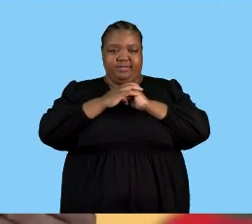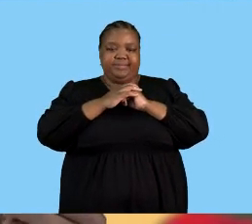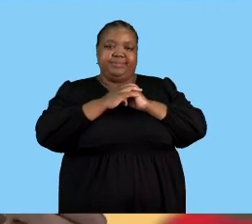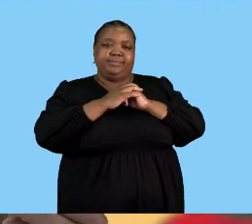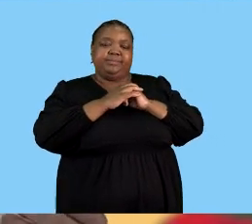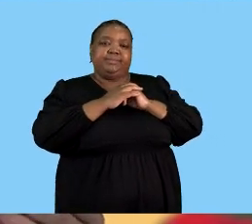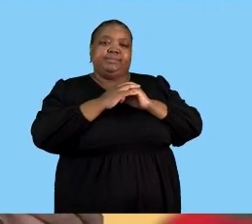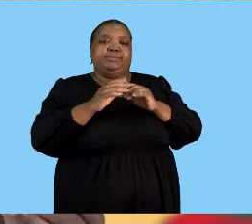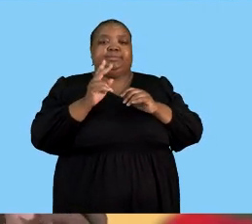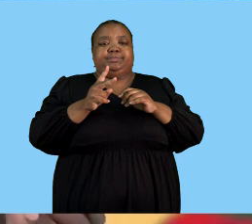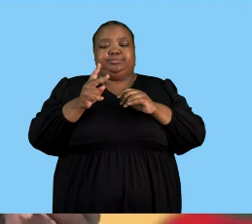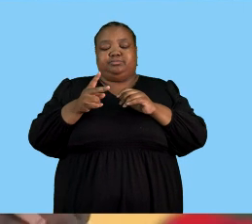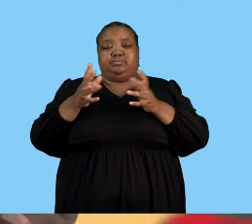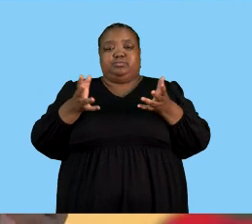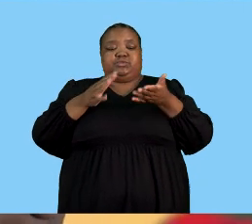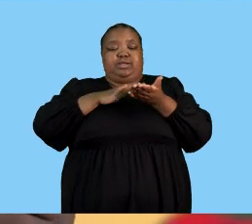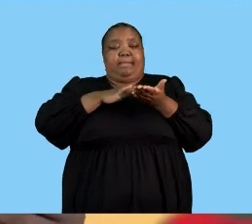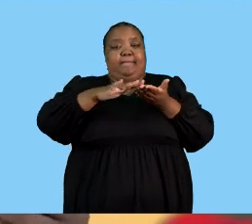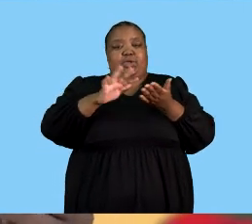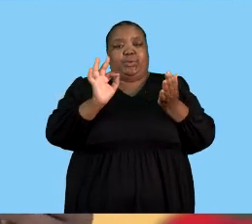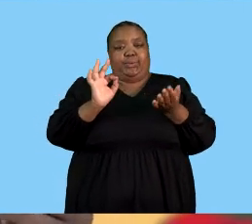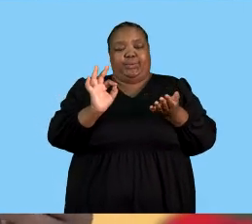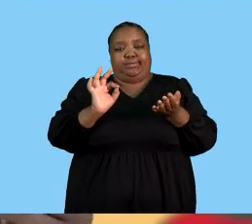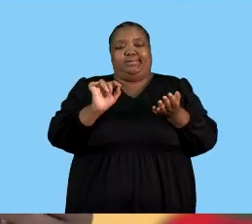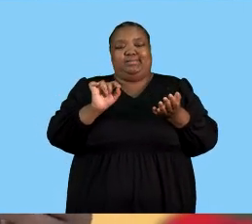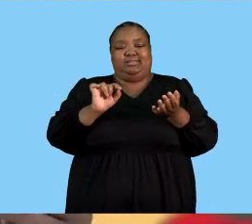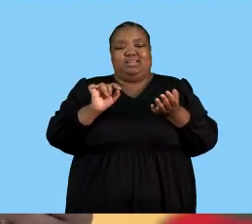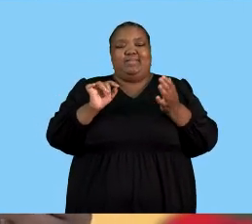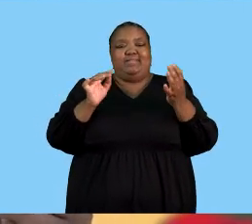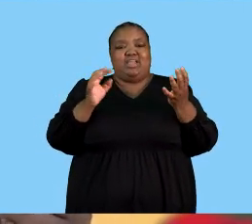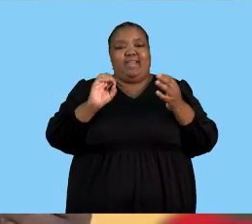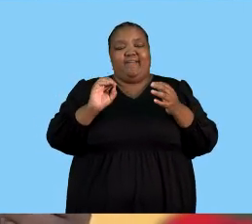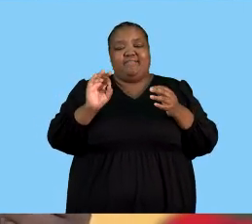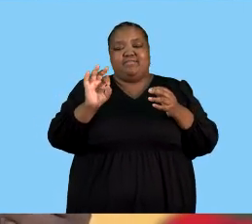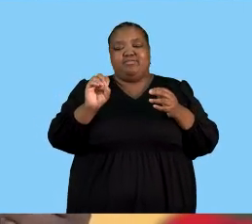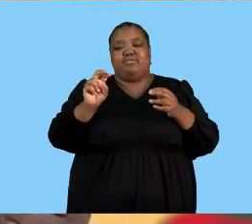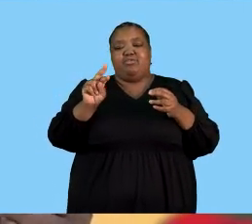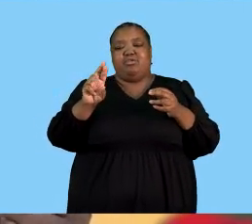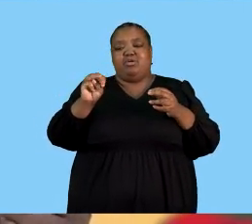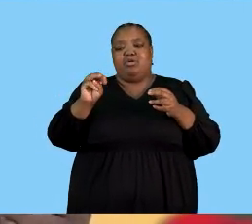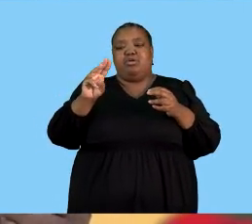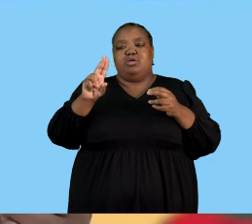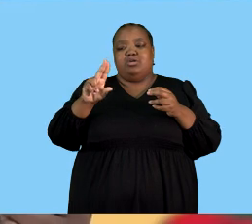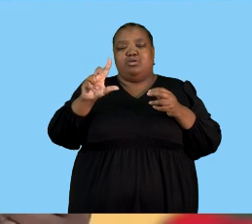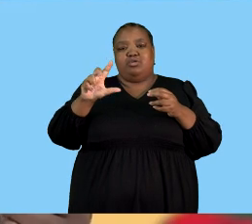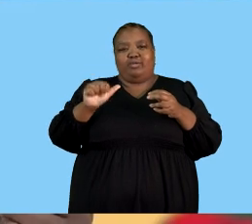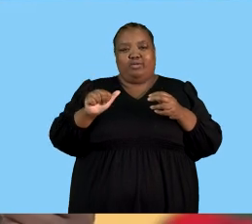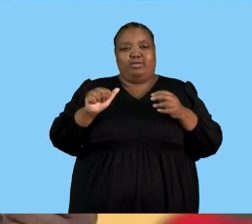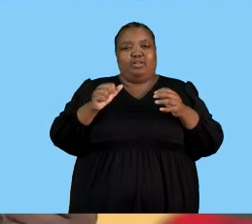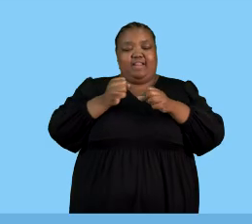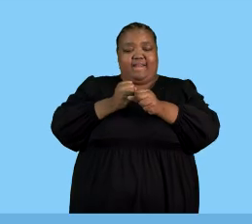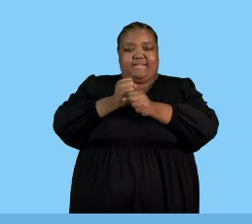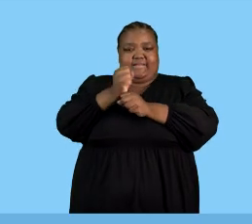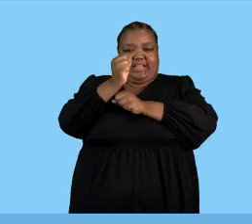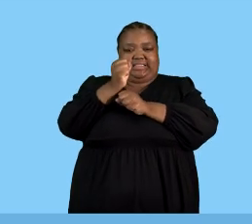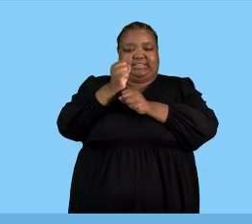Right. Compounds, again, as pure substances, they have formulas that show a fixed ratio of the atoms that